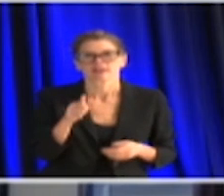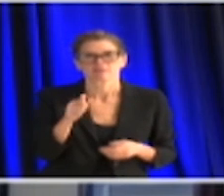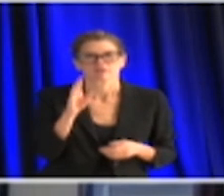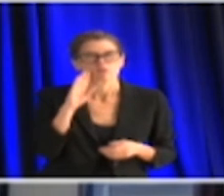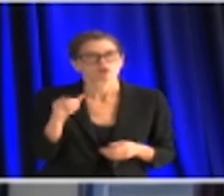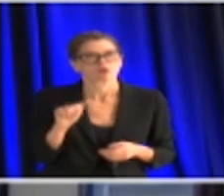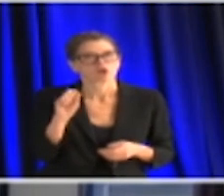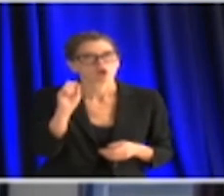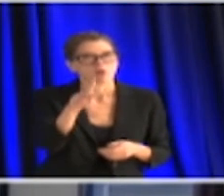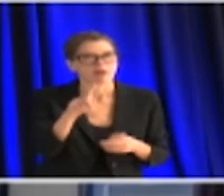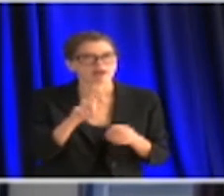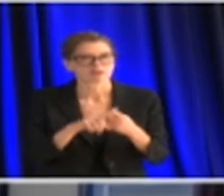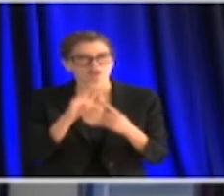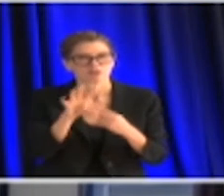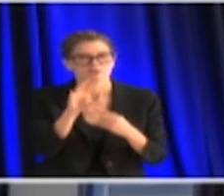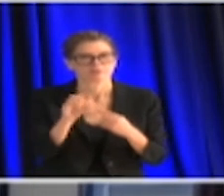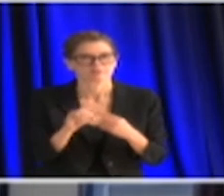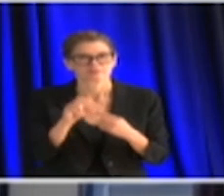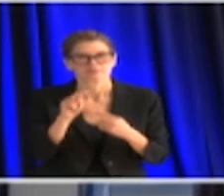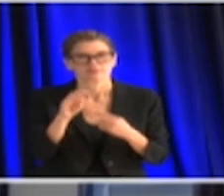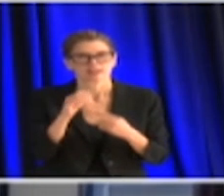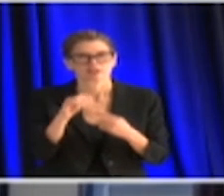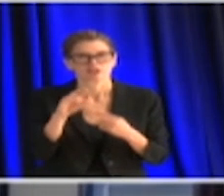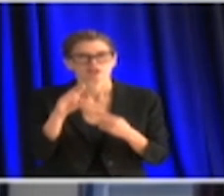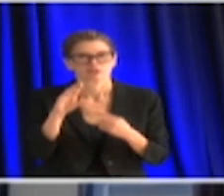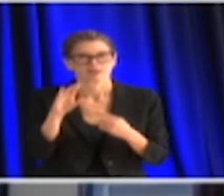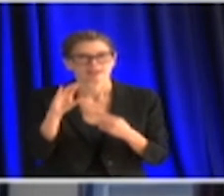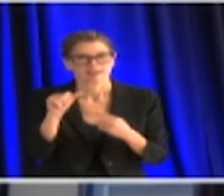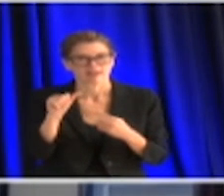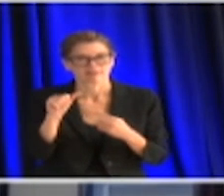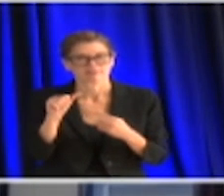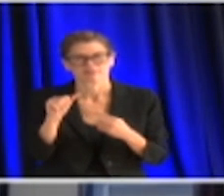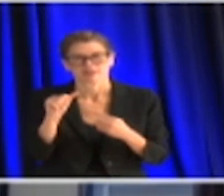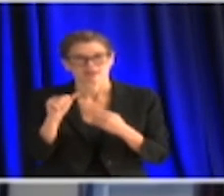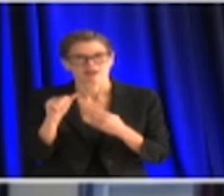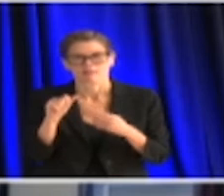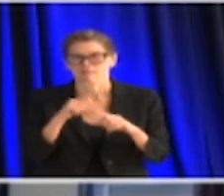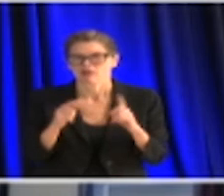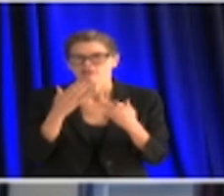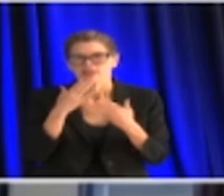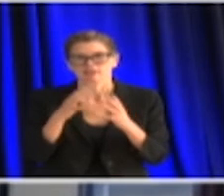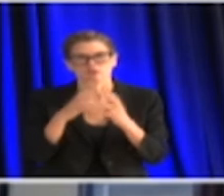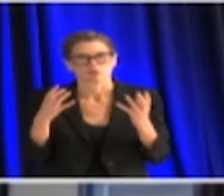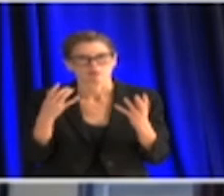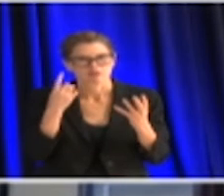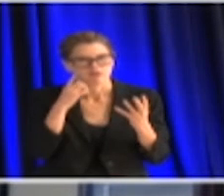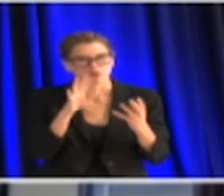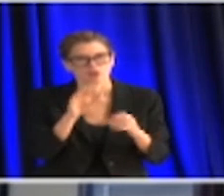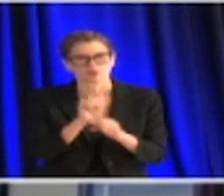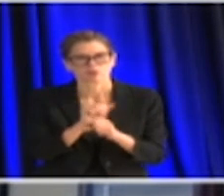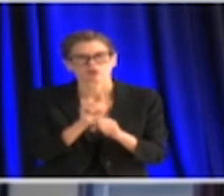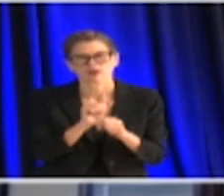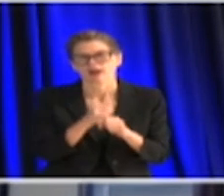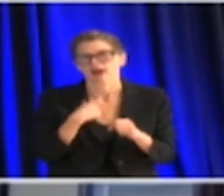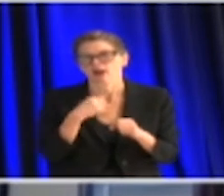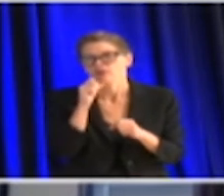Nigeria with the immense gratitude of a certain DeKalb County commissioner. And candidly, I would not be